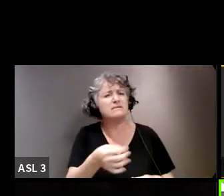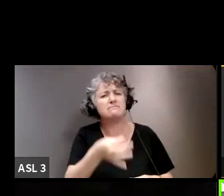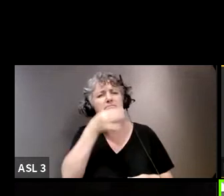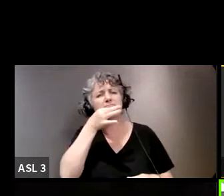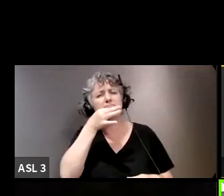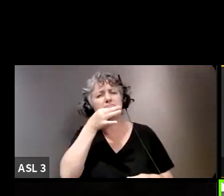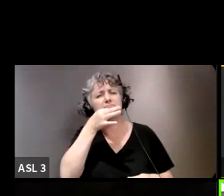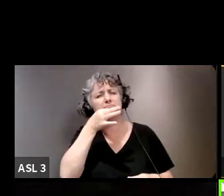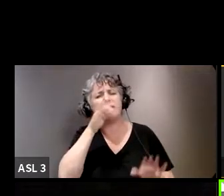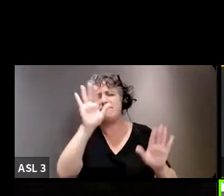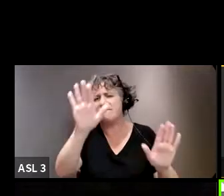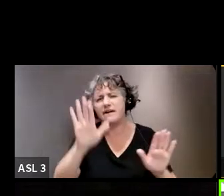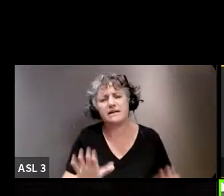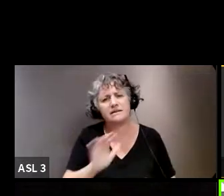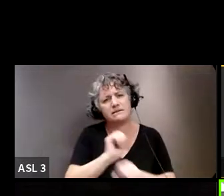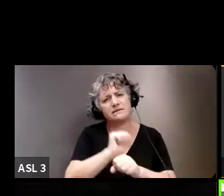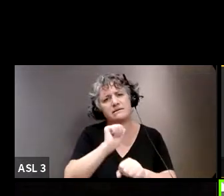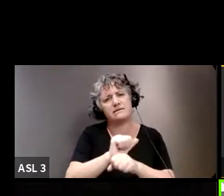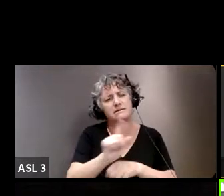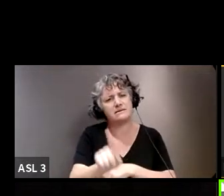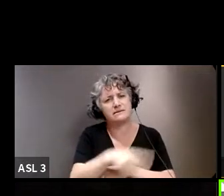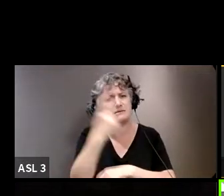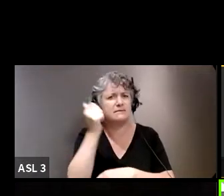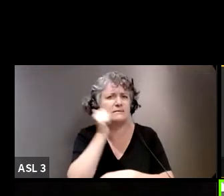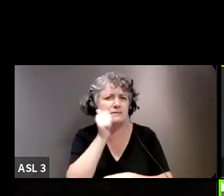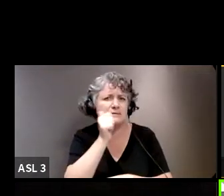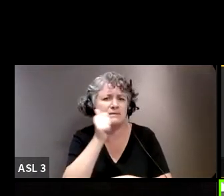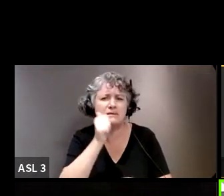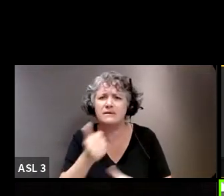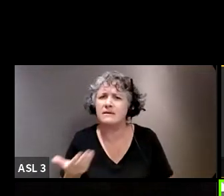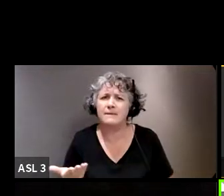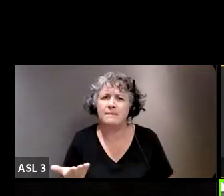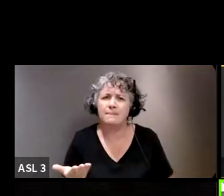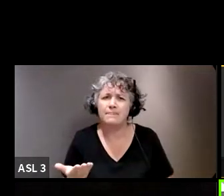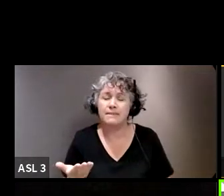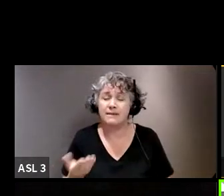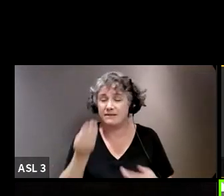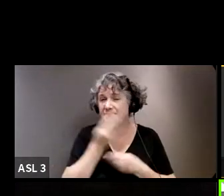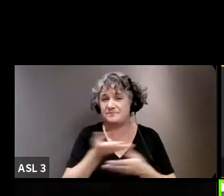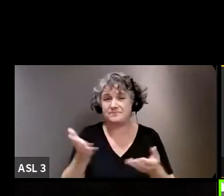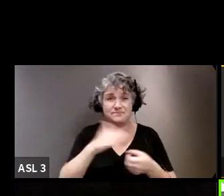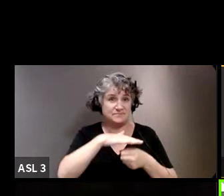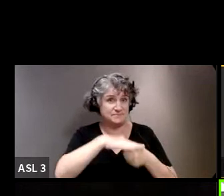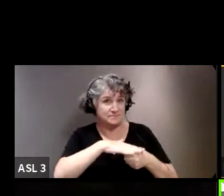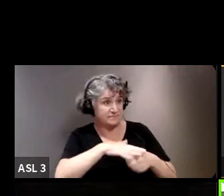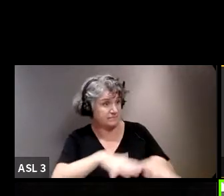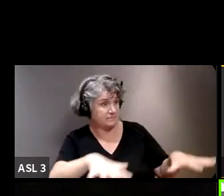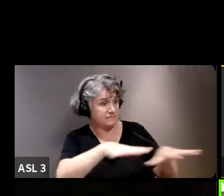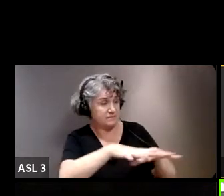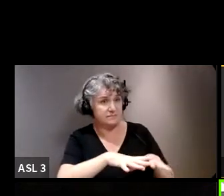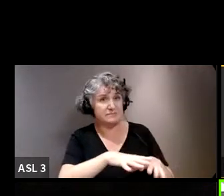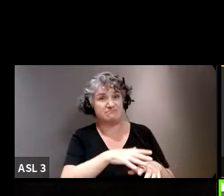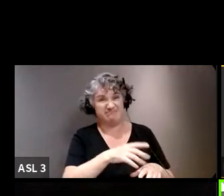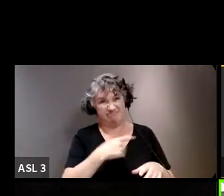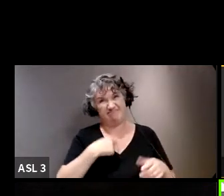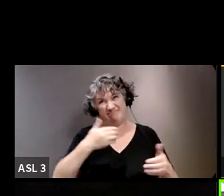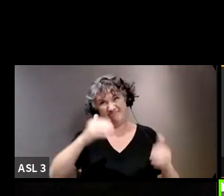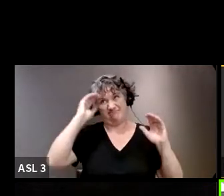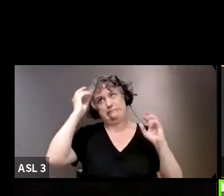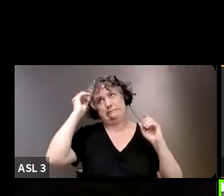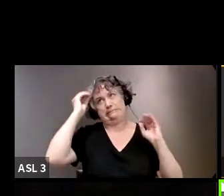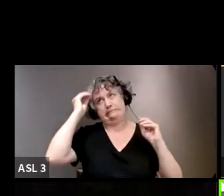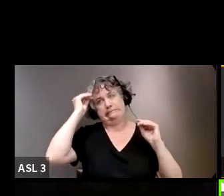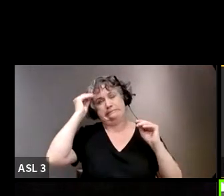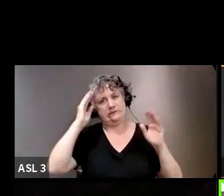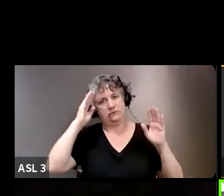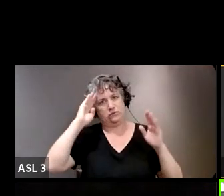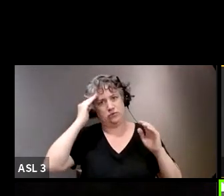services day in and day out and i have to tell you the stress and strain on them keeps me up at night and whether or not a